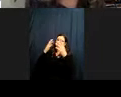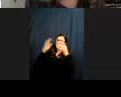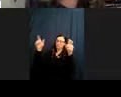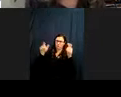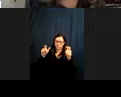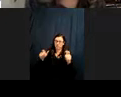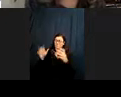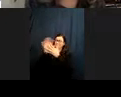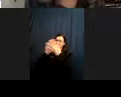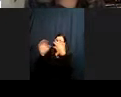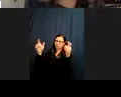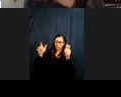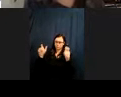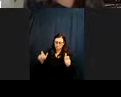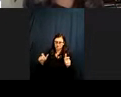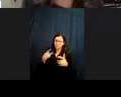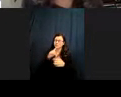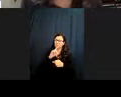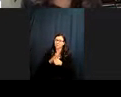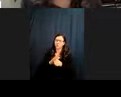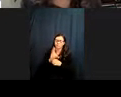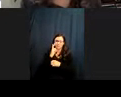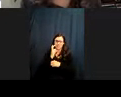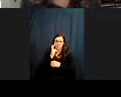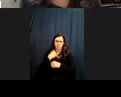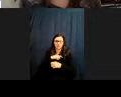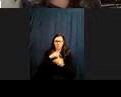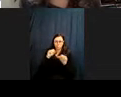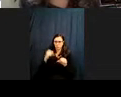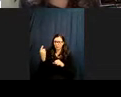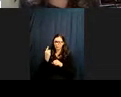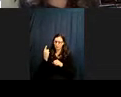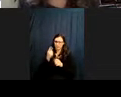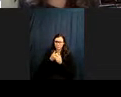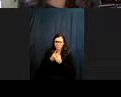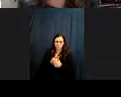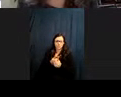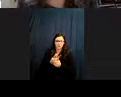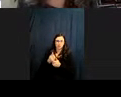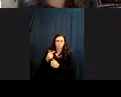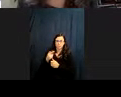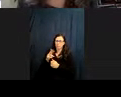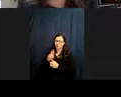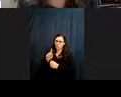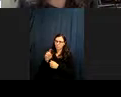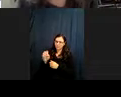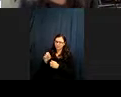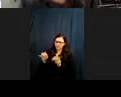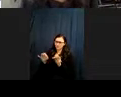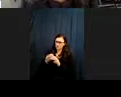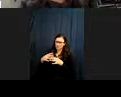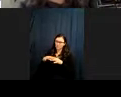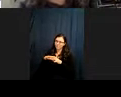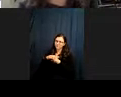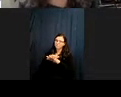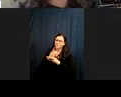a vow of doubt, that we might always follow the gauze weave of its curtain,